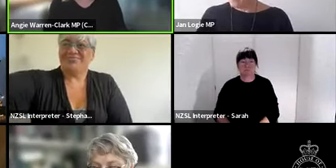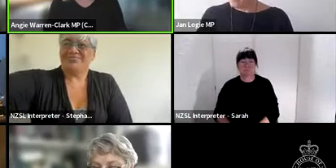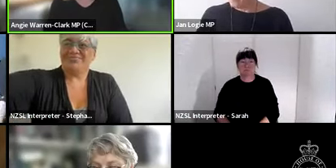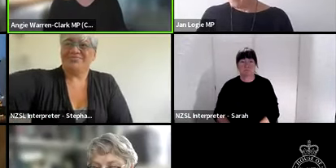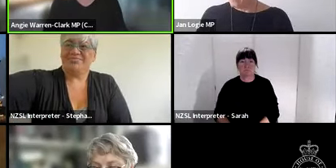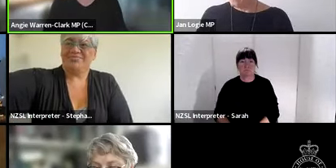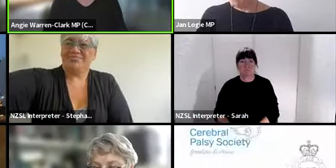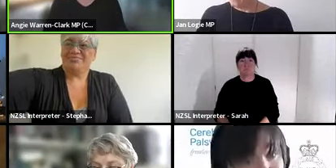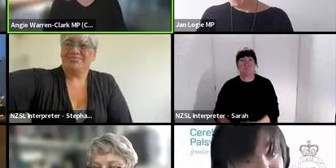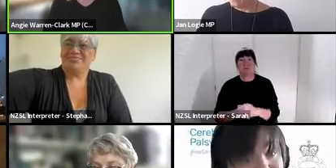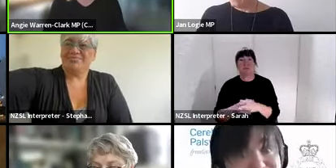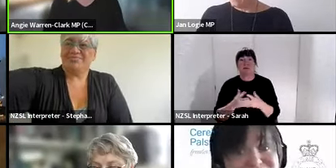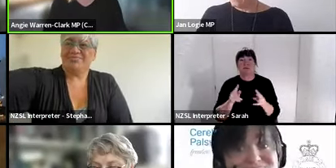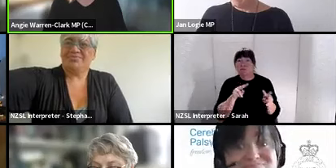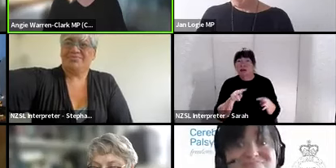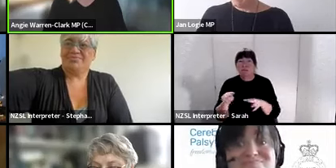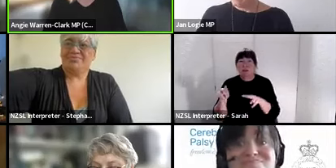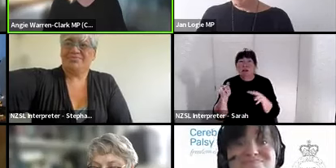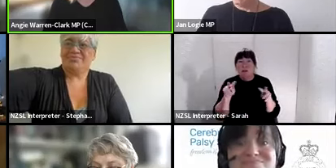think I'm looking, we